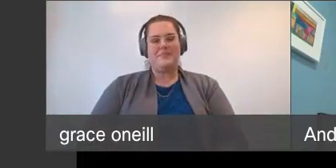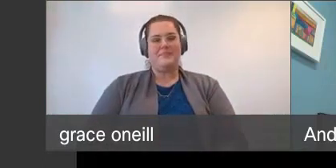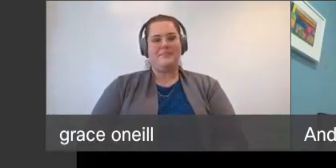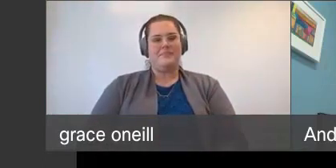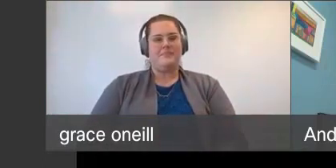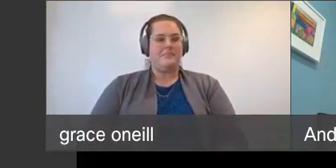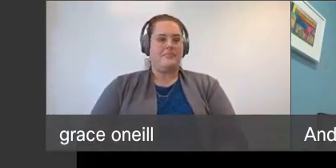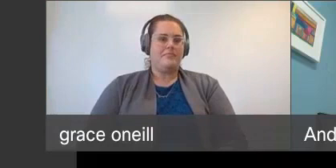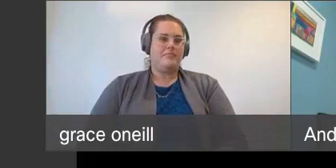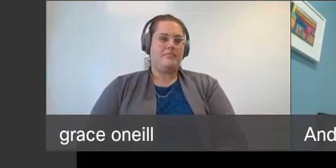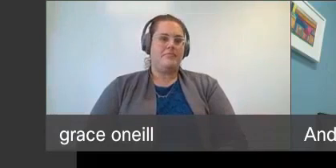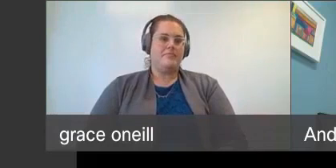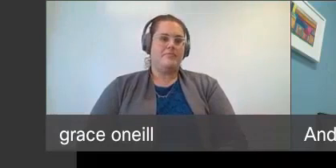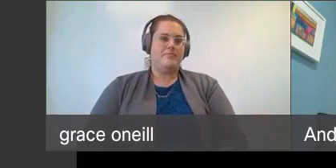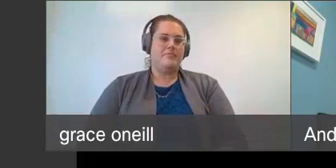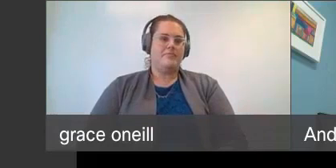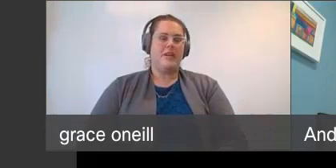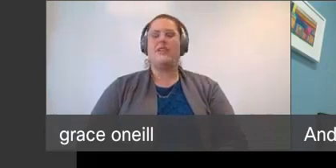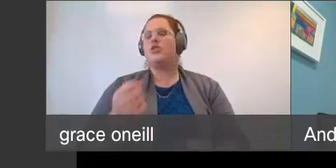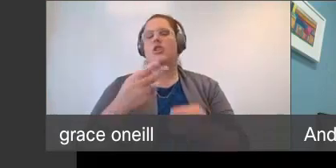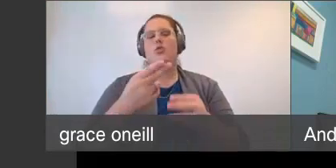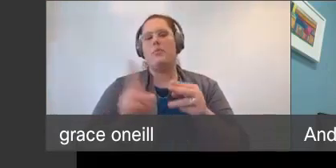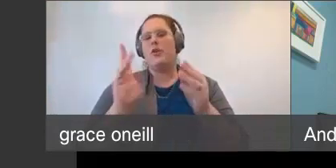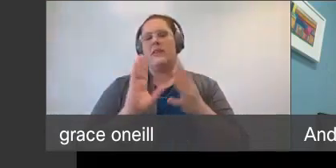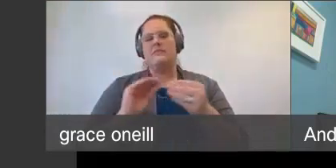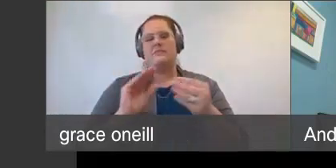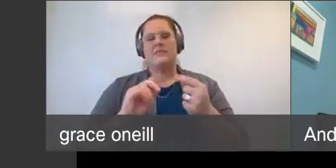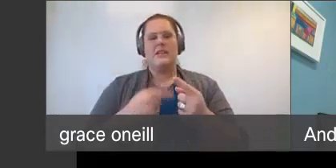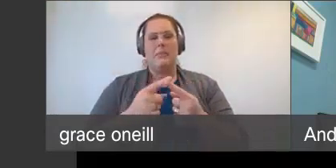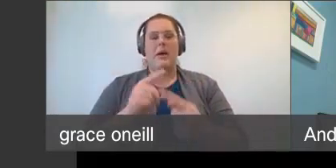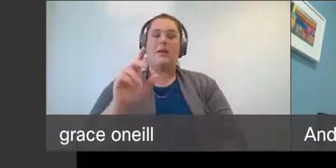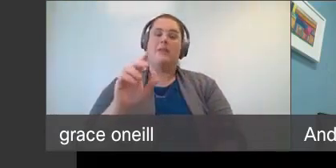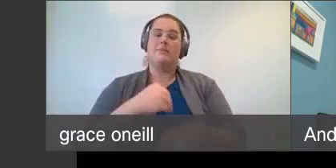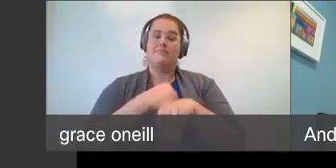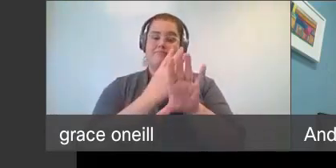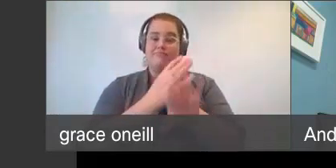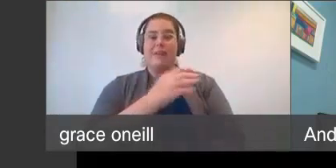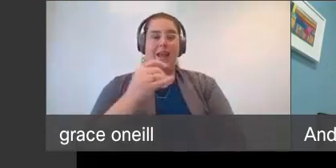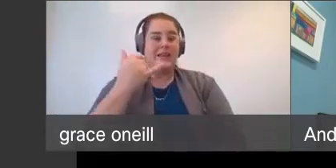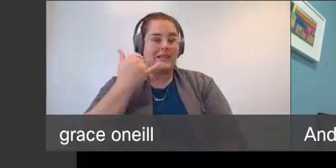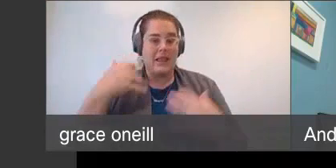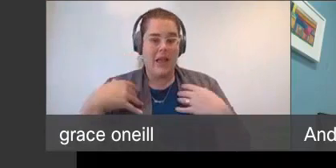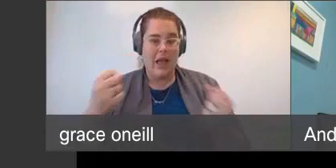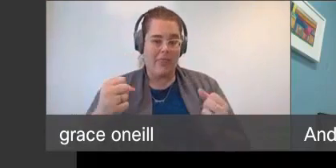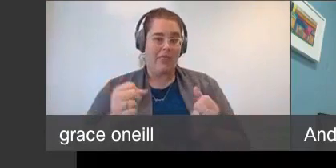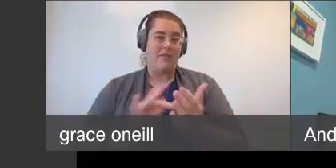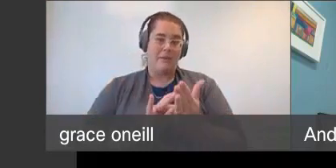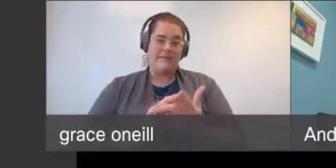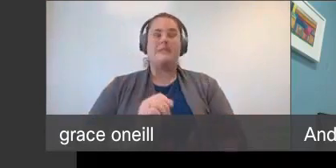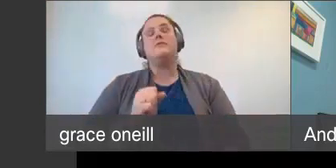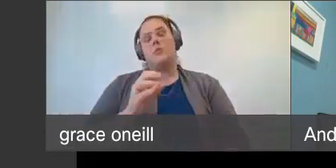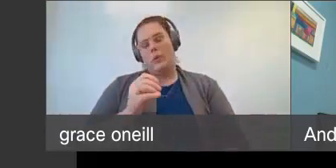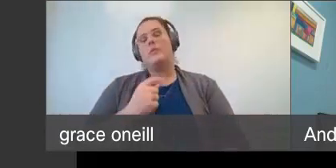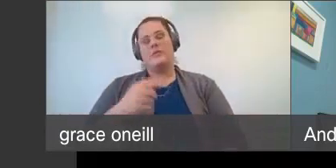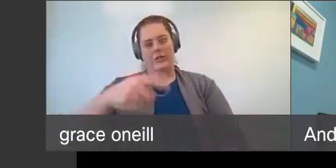So just to speak real briefly about telehealth and telemedicine. As you're probably aware, it is something that